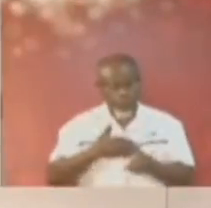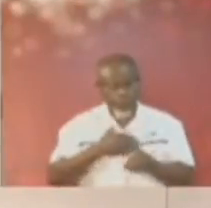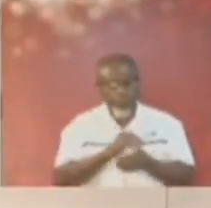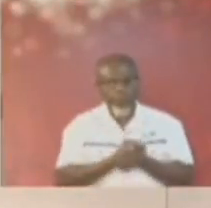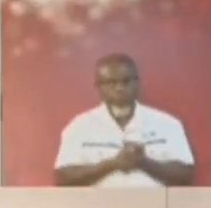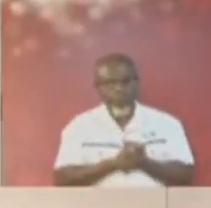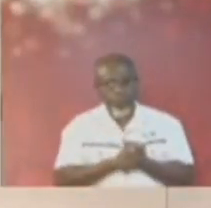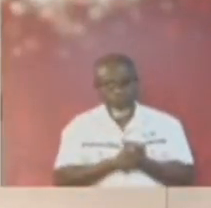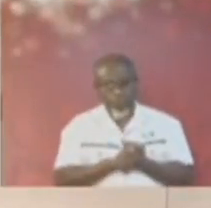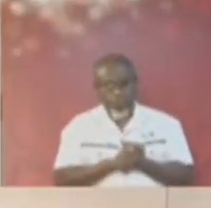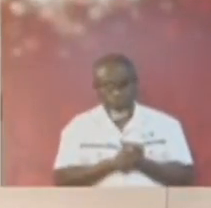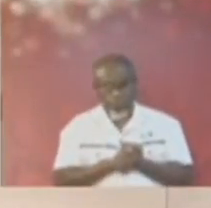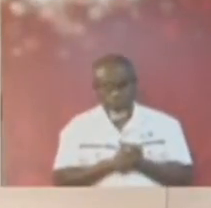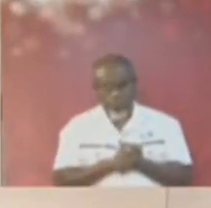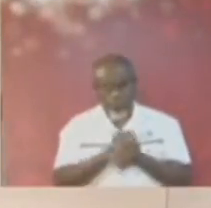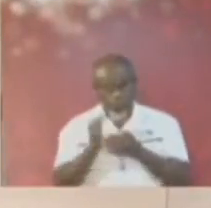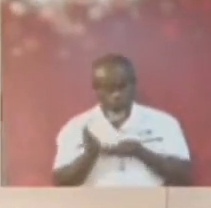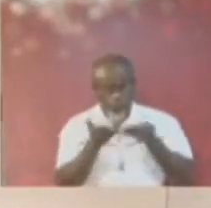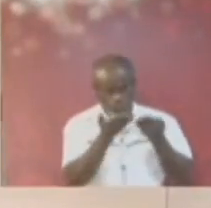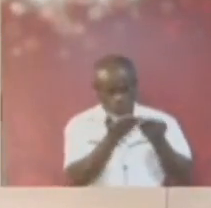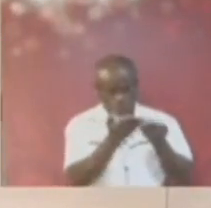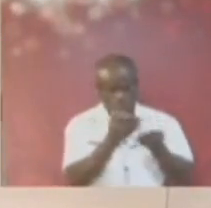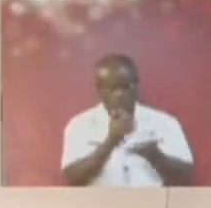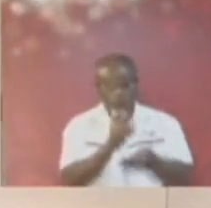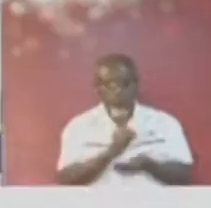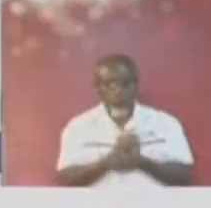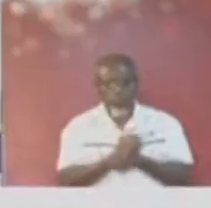We go to Mr. Sharma now for follow-up.